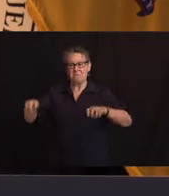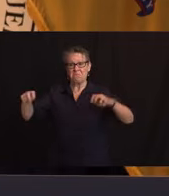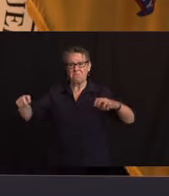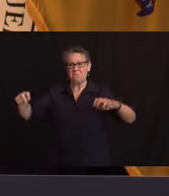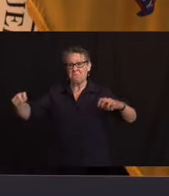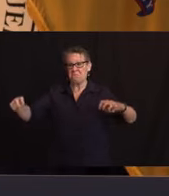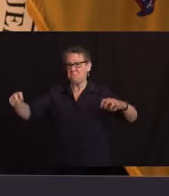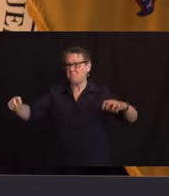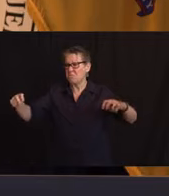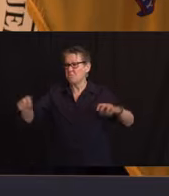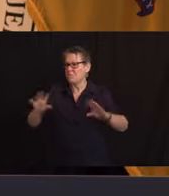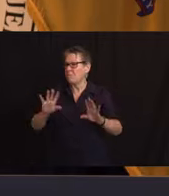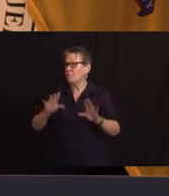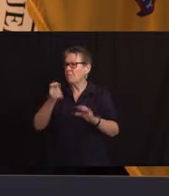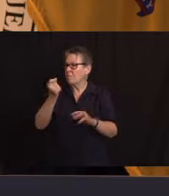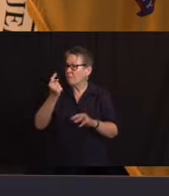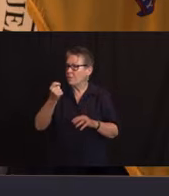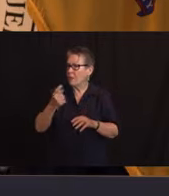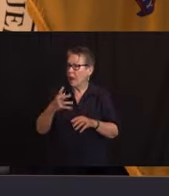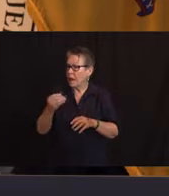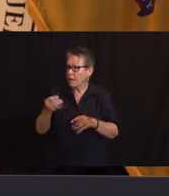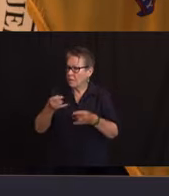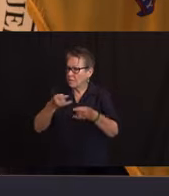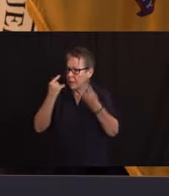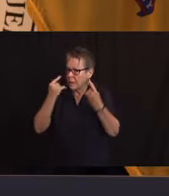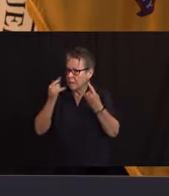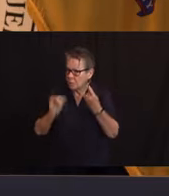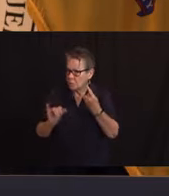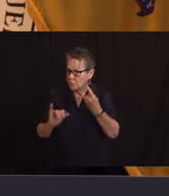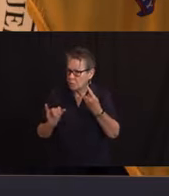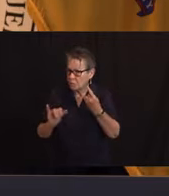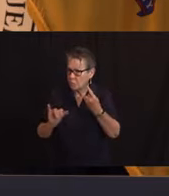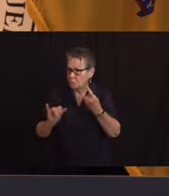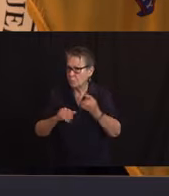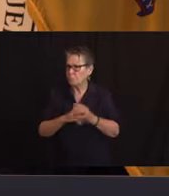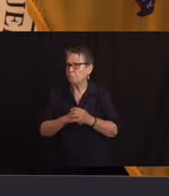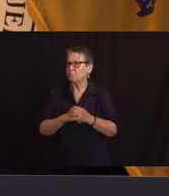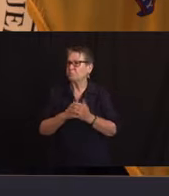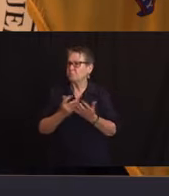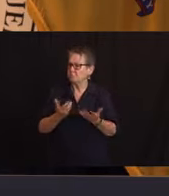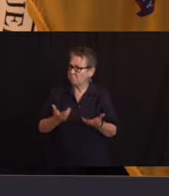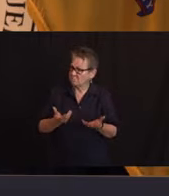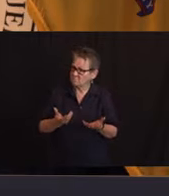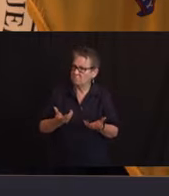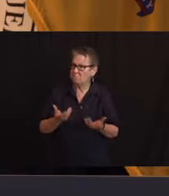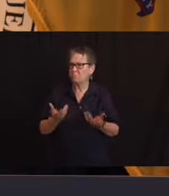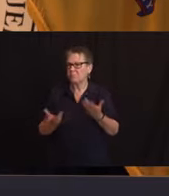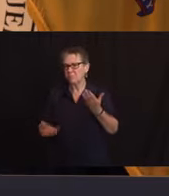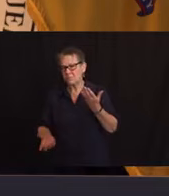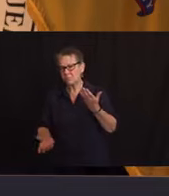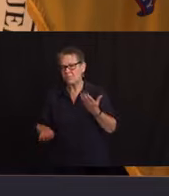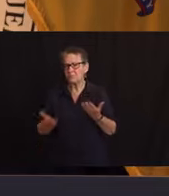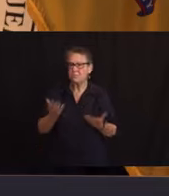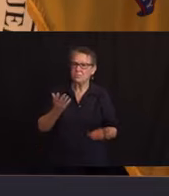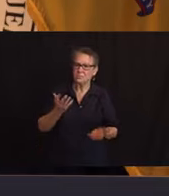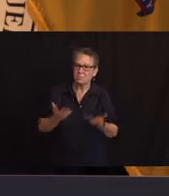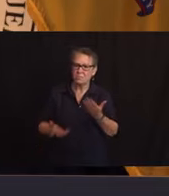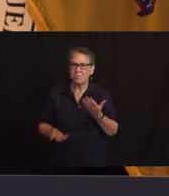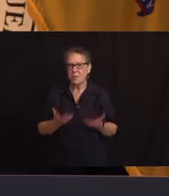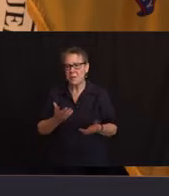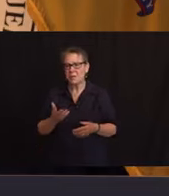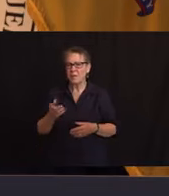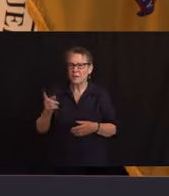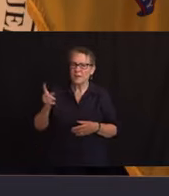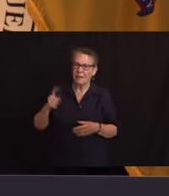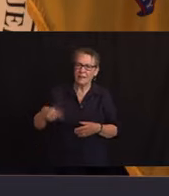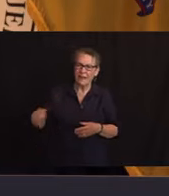masking guidance from the CDC and the 6-foot guidance are going to shift, and they're basically saying that. And